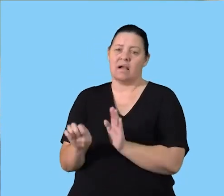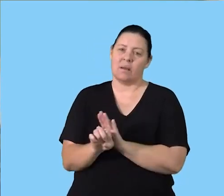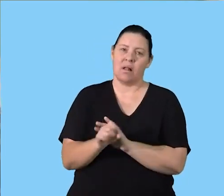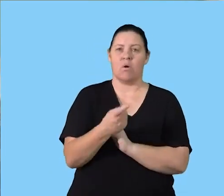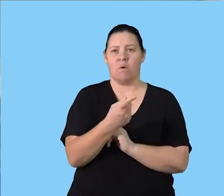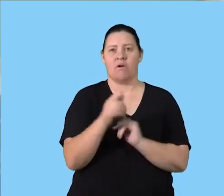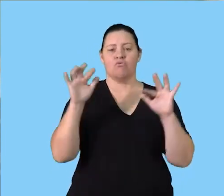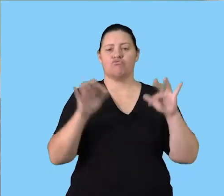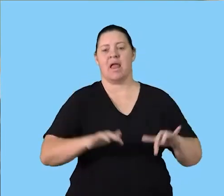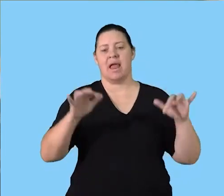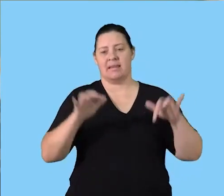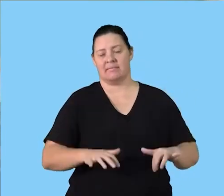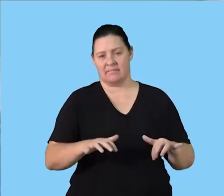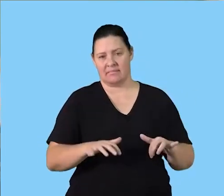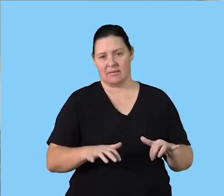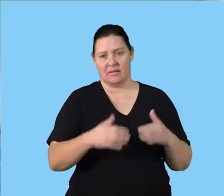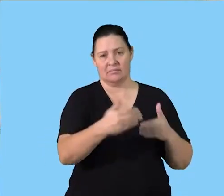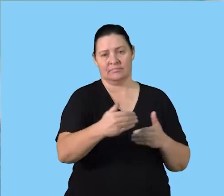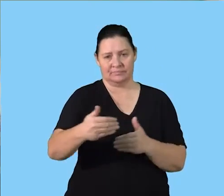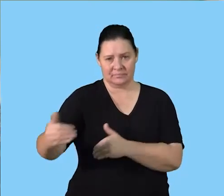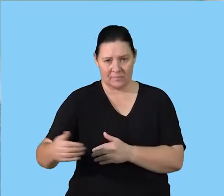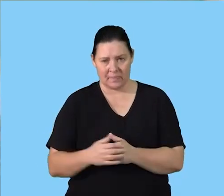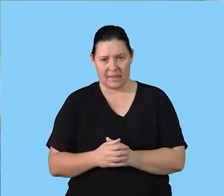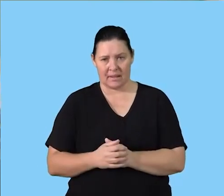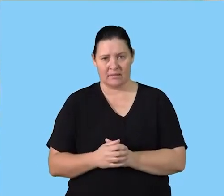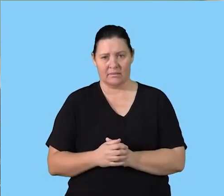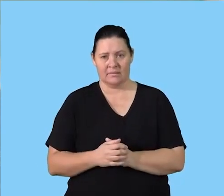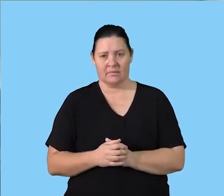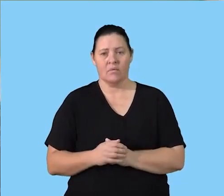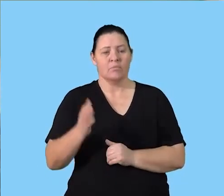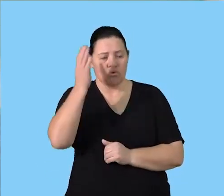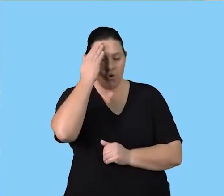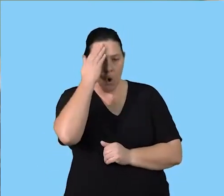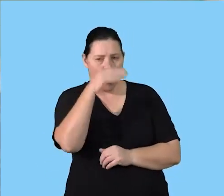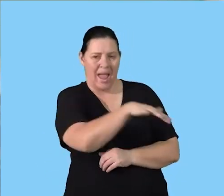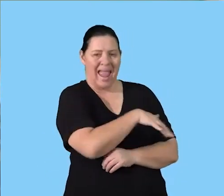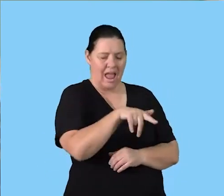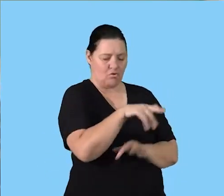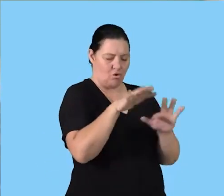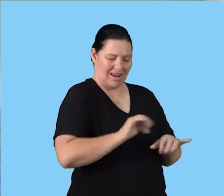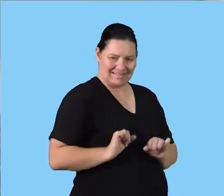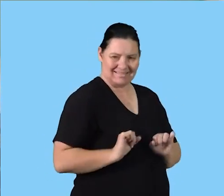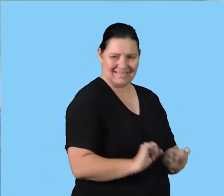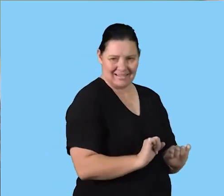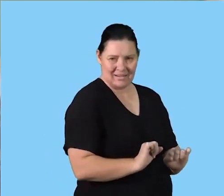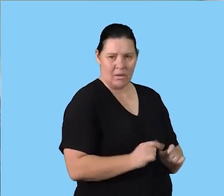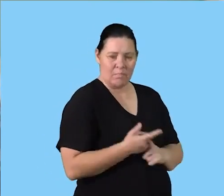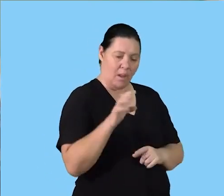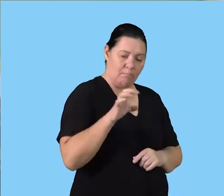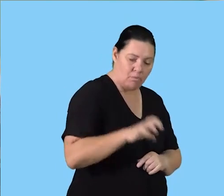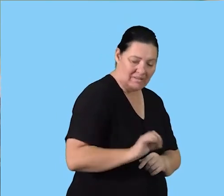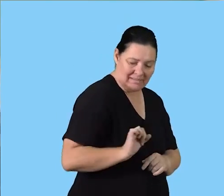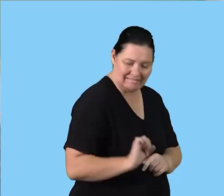to issues of rainfall, when you teach about the area, you need to talk about a particular